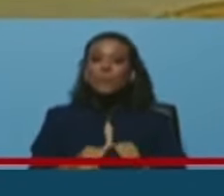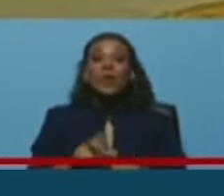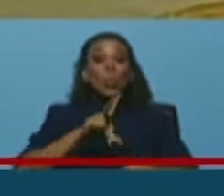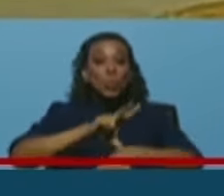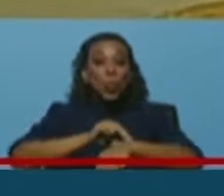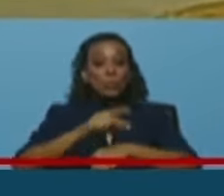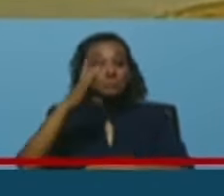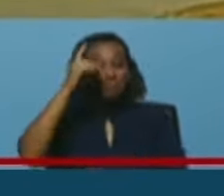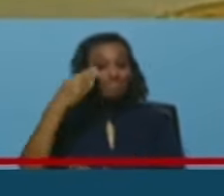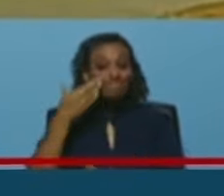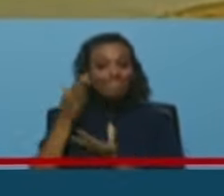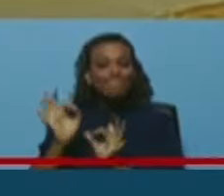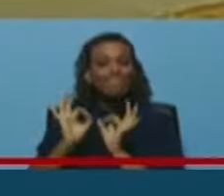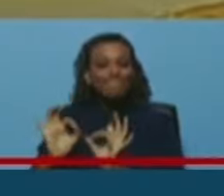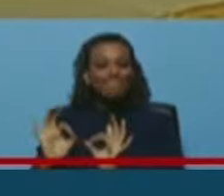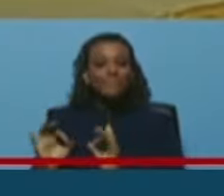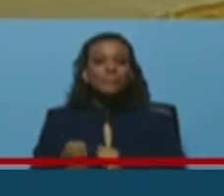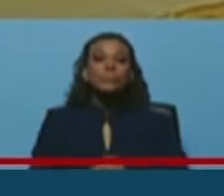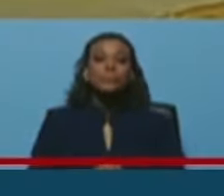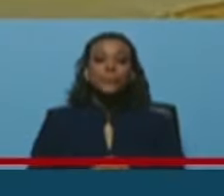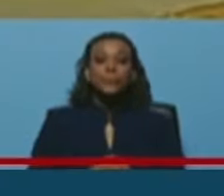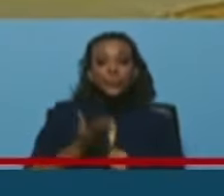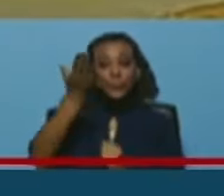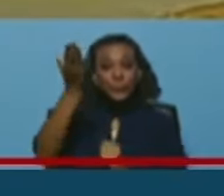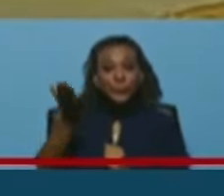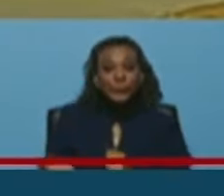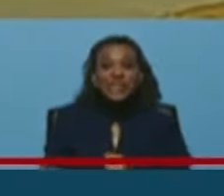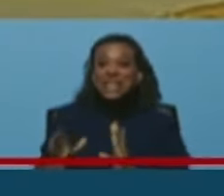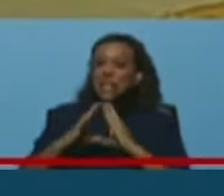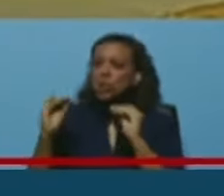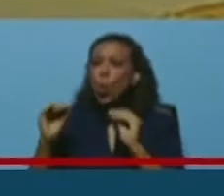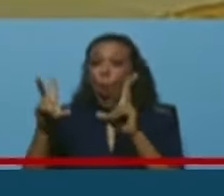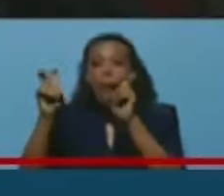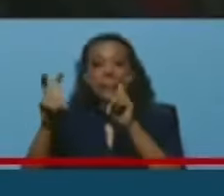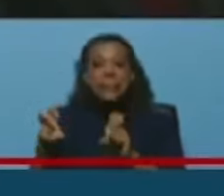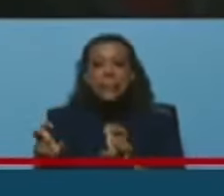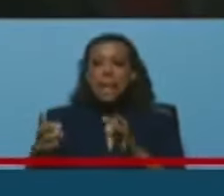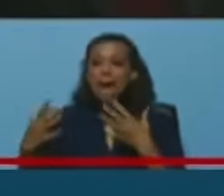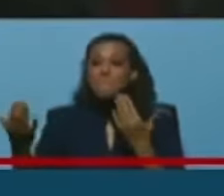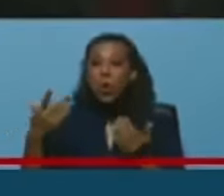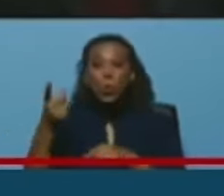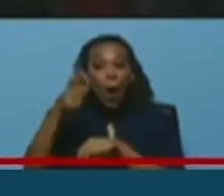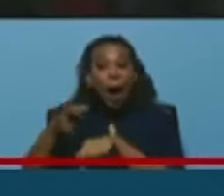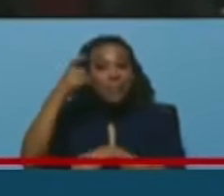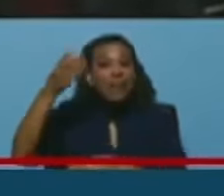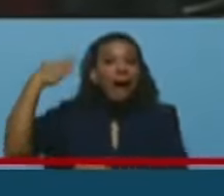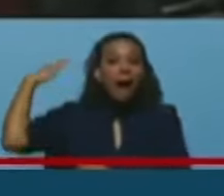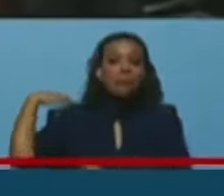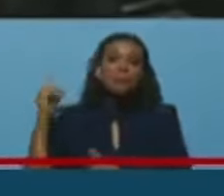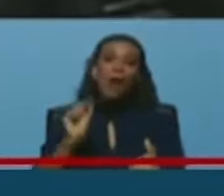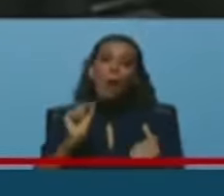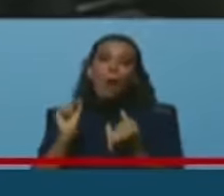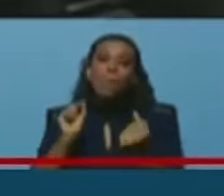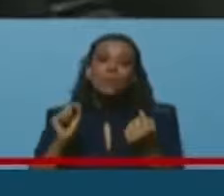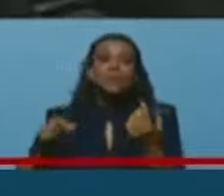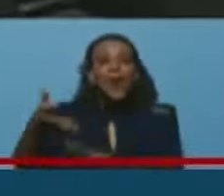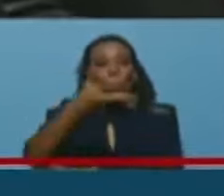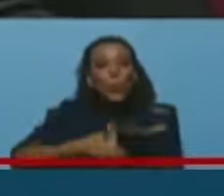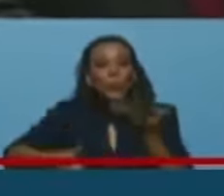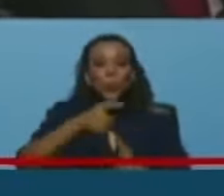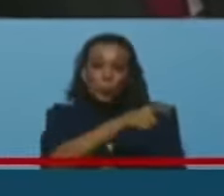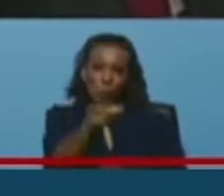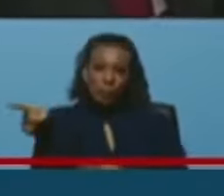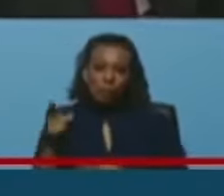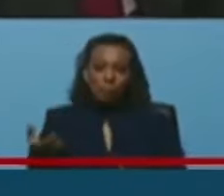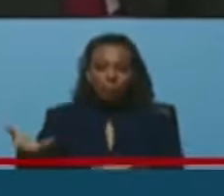country's economy has been heading towards the pluripolar world of the BRICS for several years now. In this sense,